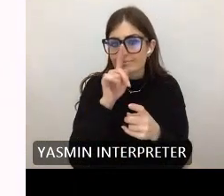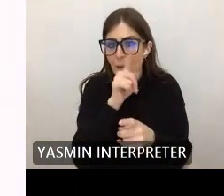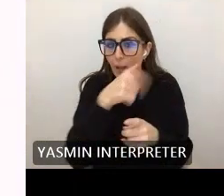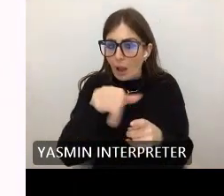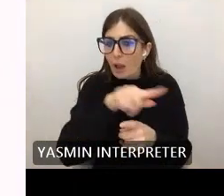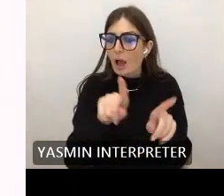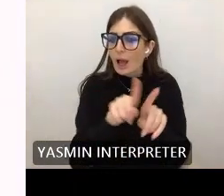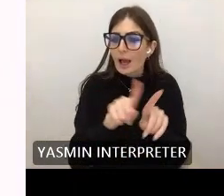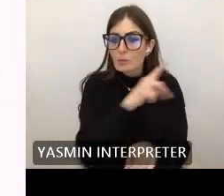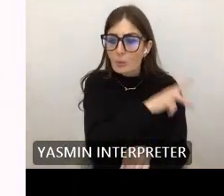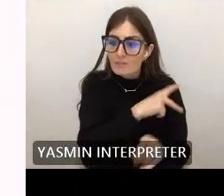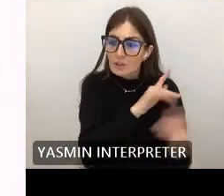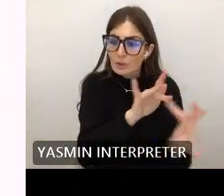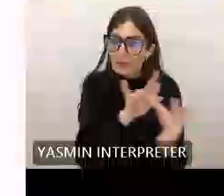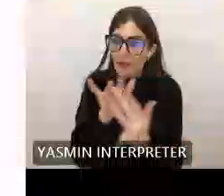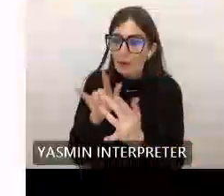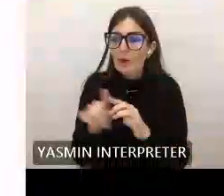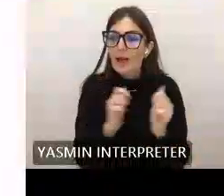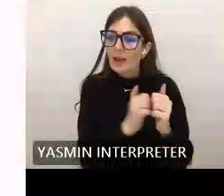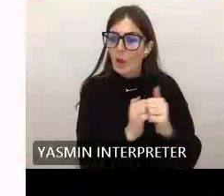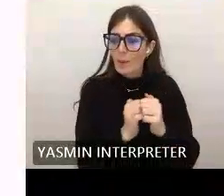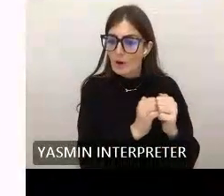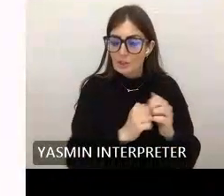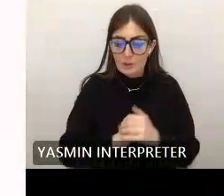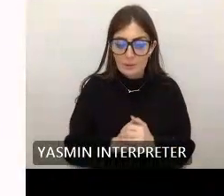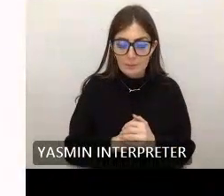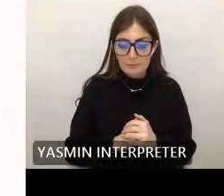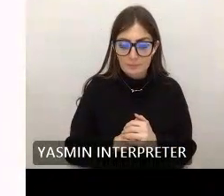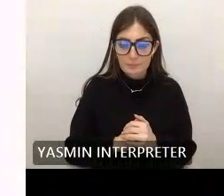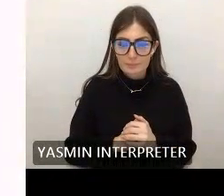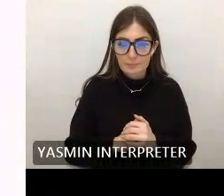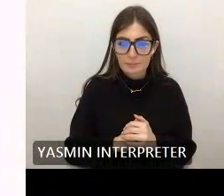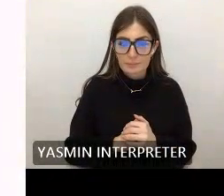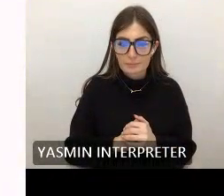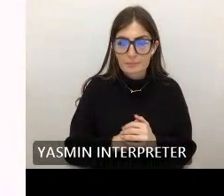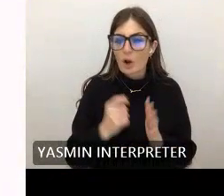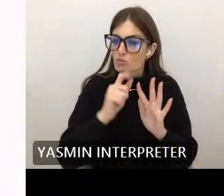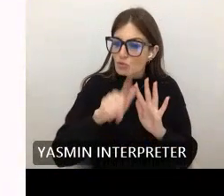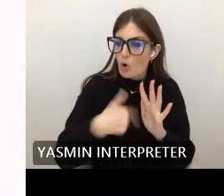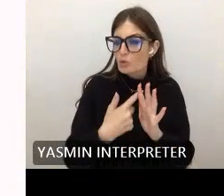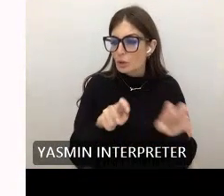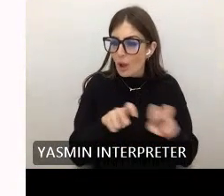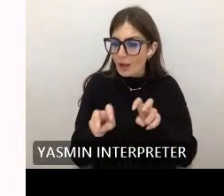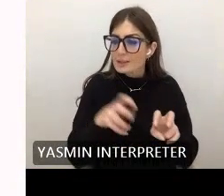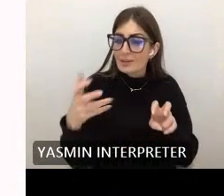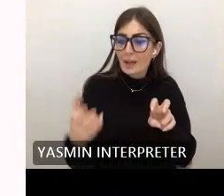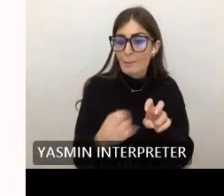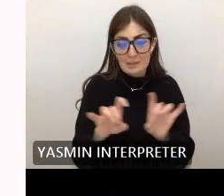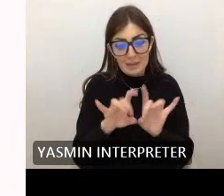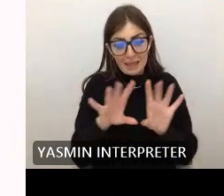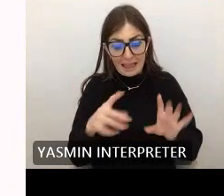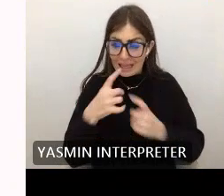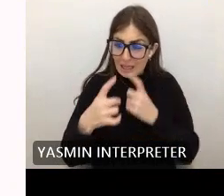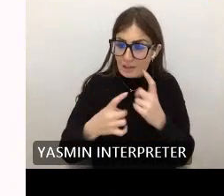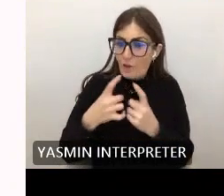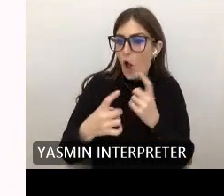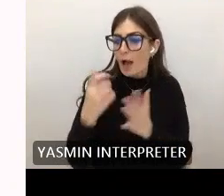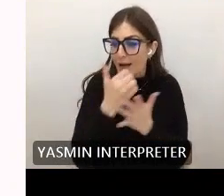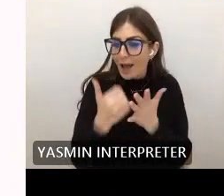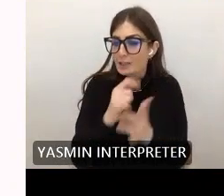promotion of professional networking and collaboration. The project or activity in this category must be a clearly defined arts and cultural activity